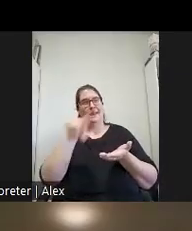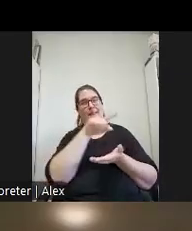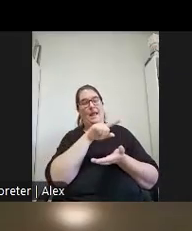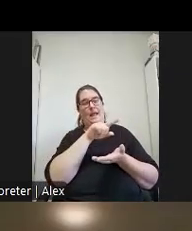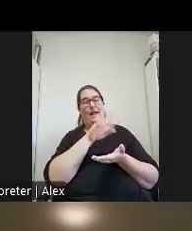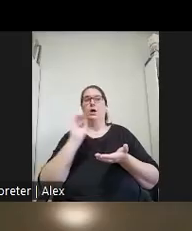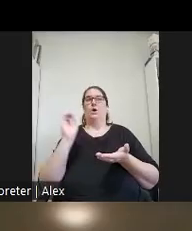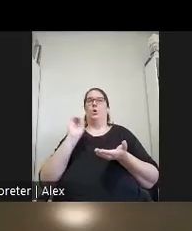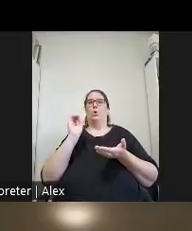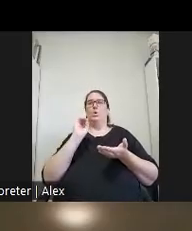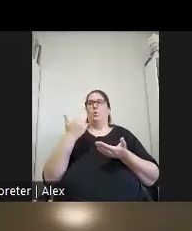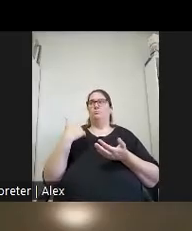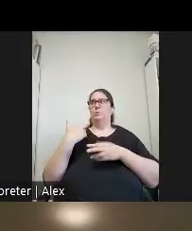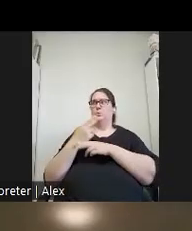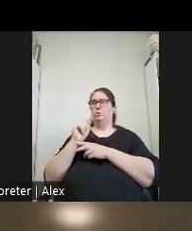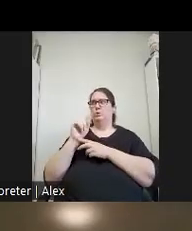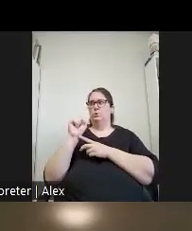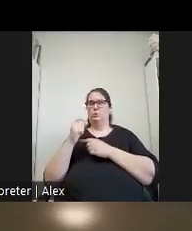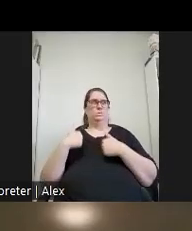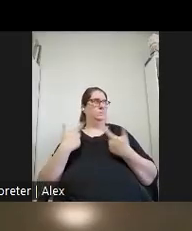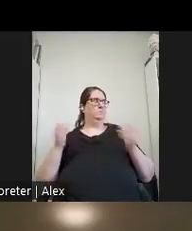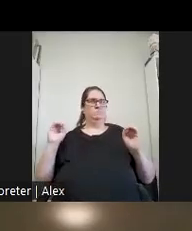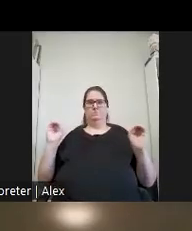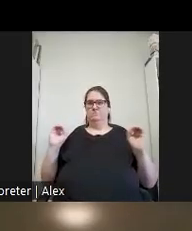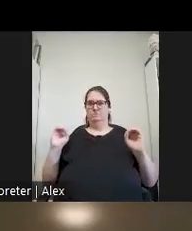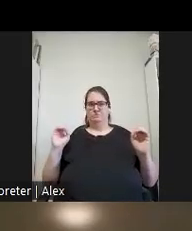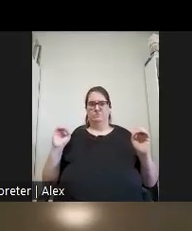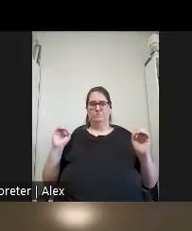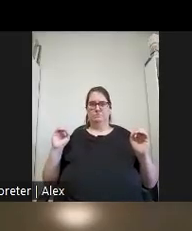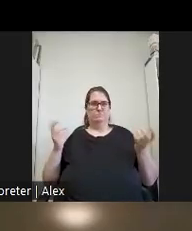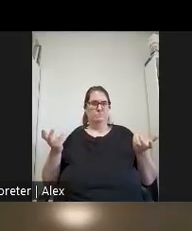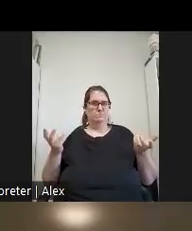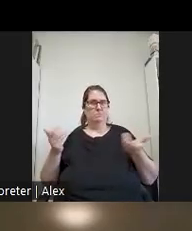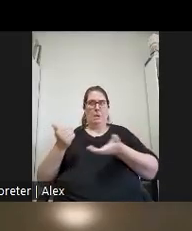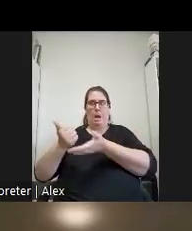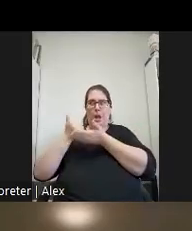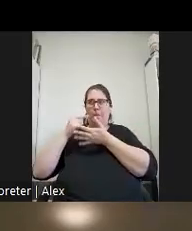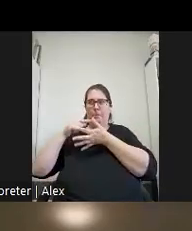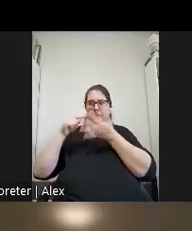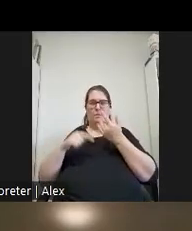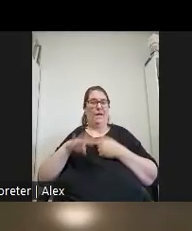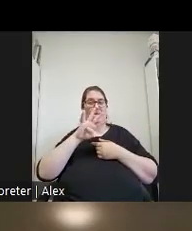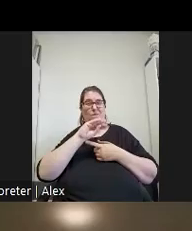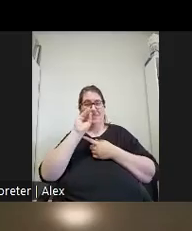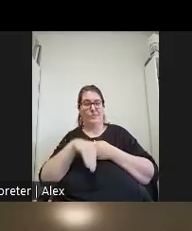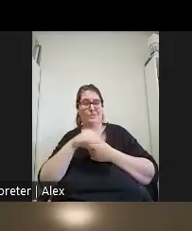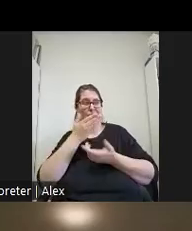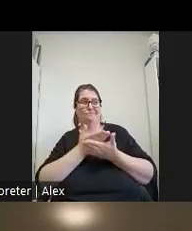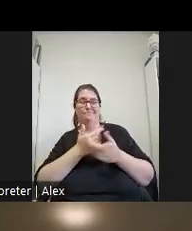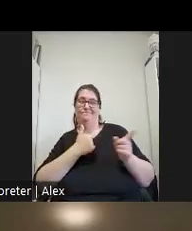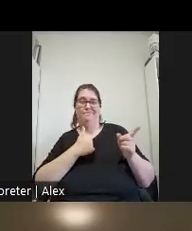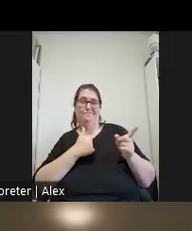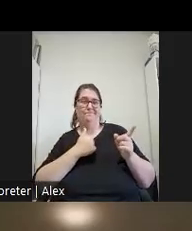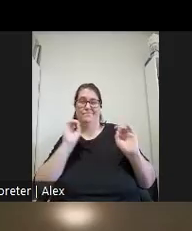one actually used any tool when they were getting assisted, and 45% indicated that they did not have